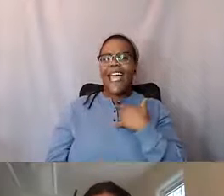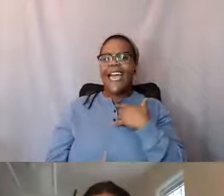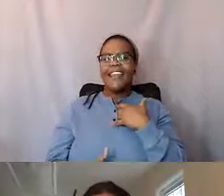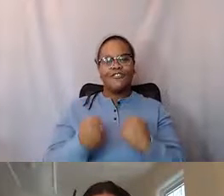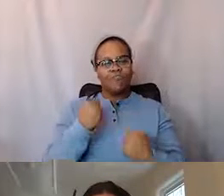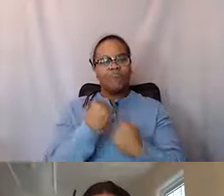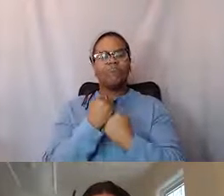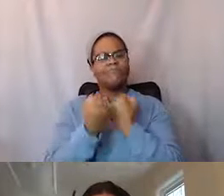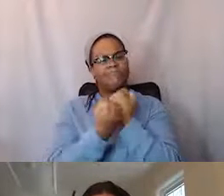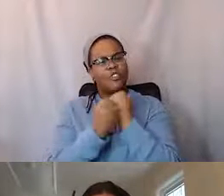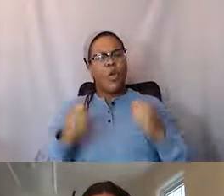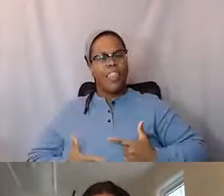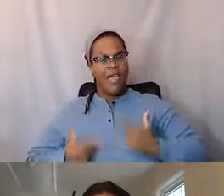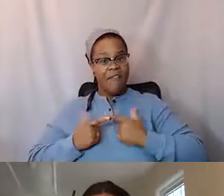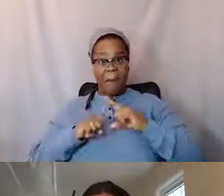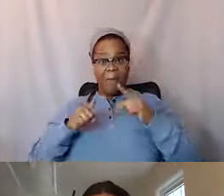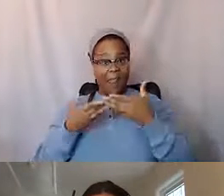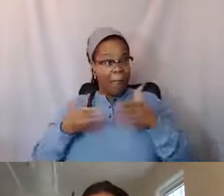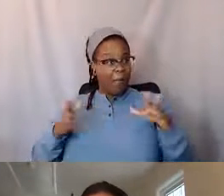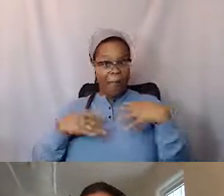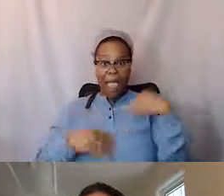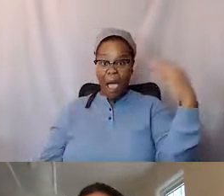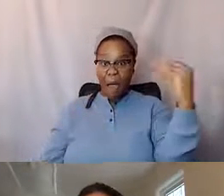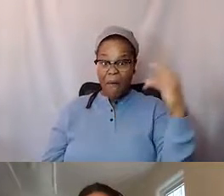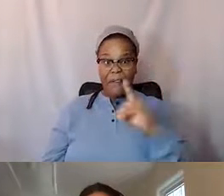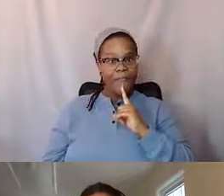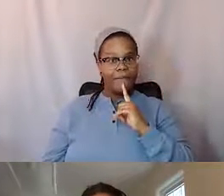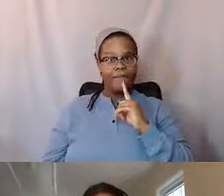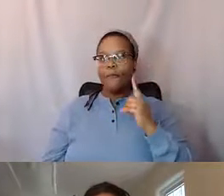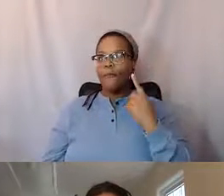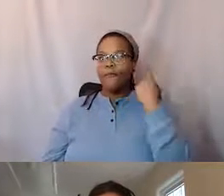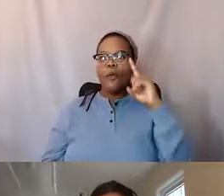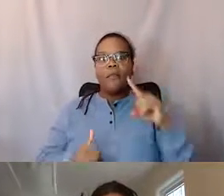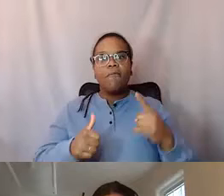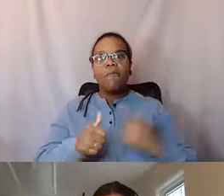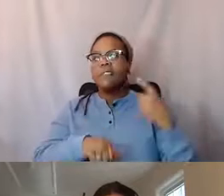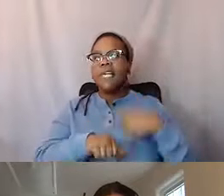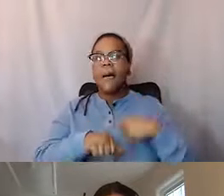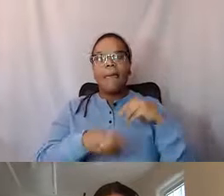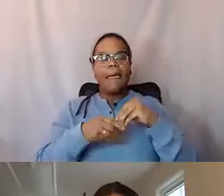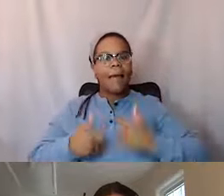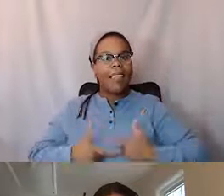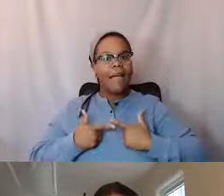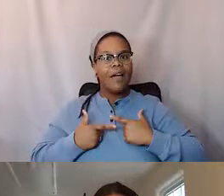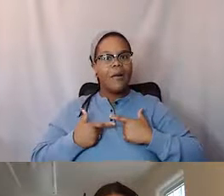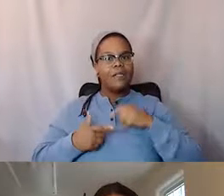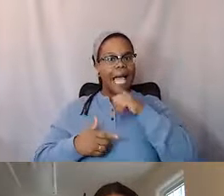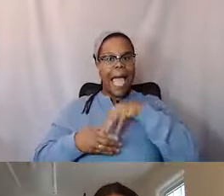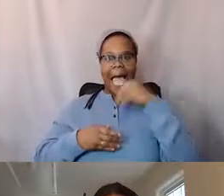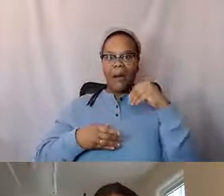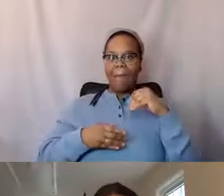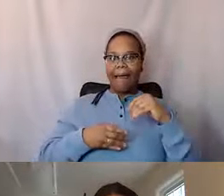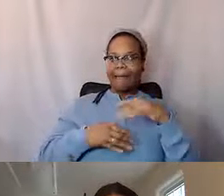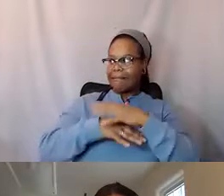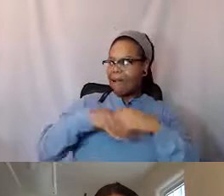life. But in public, just really for the first time in my life, feeling really out of my element.